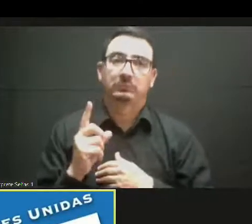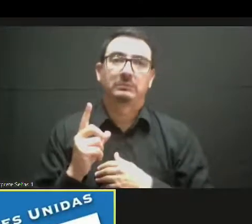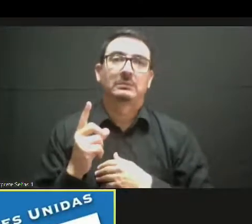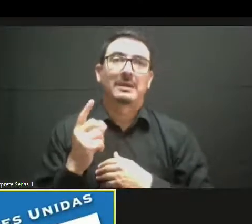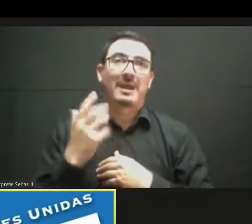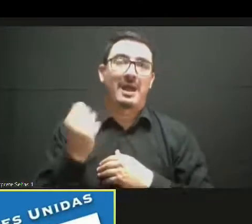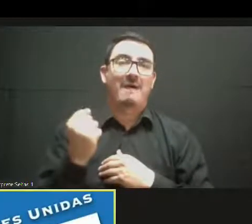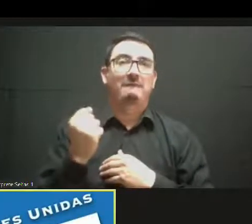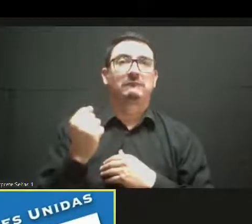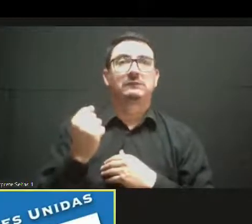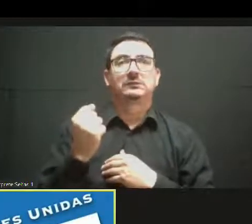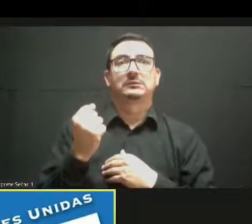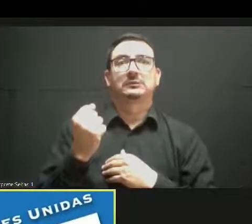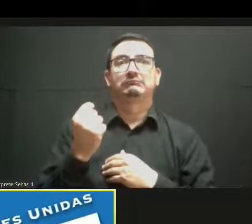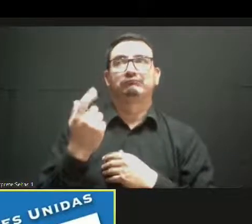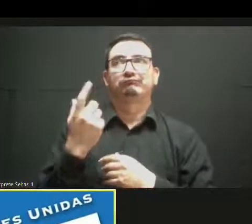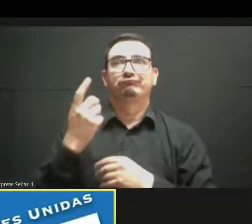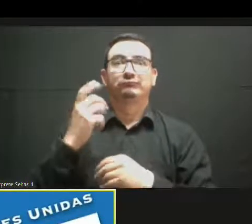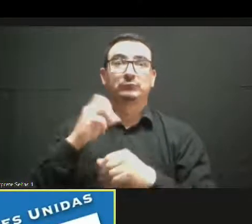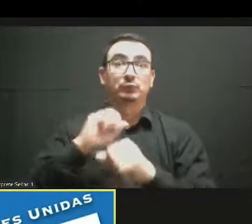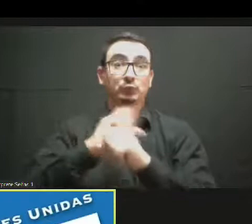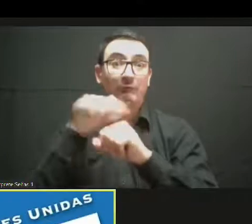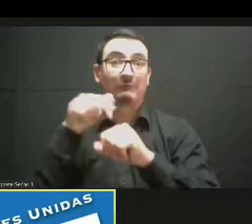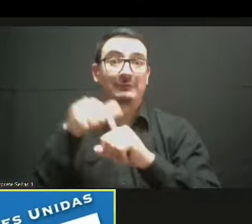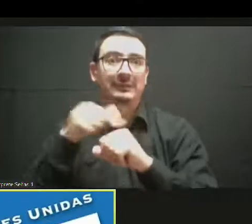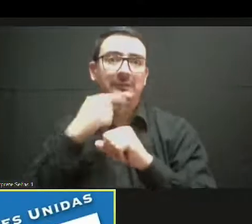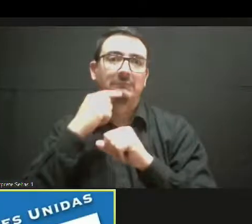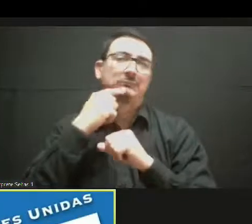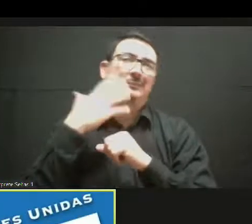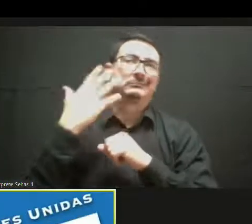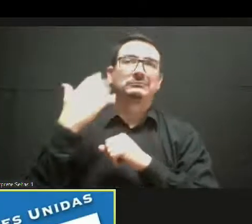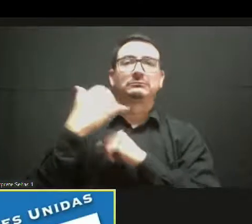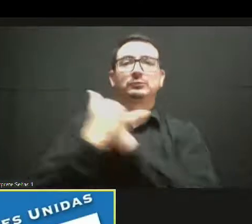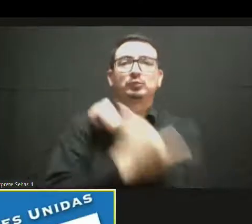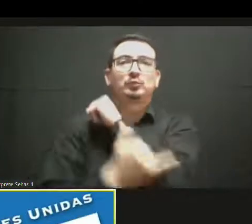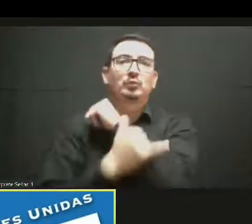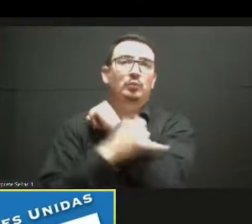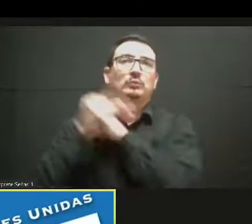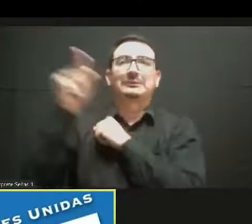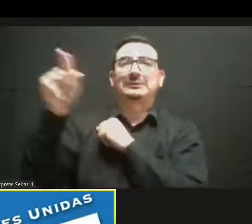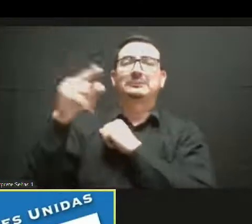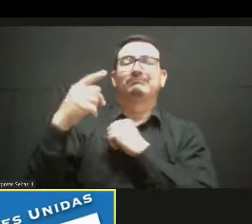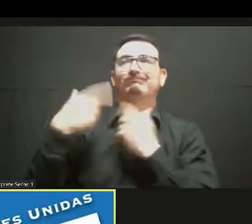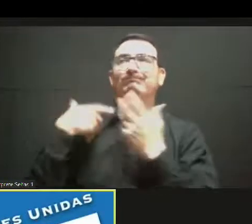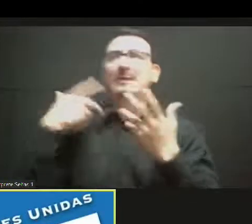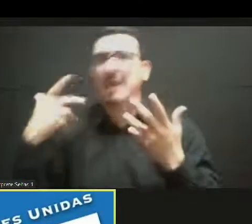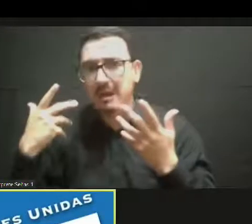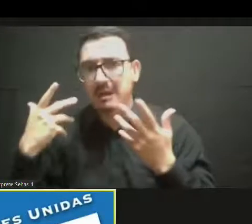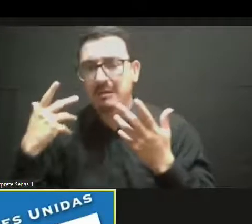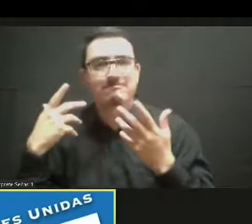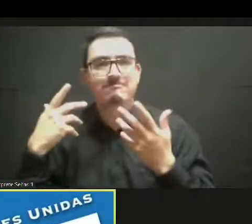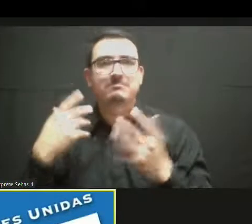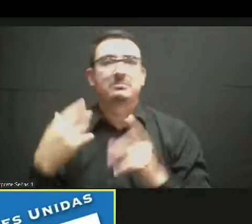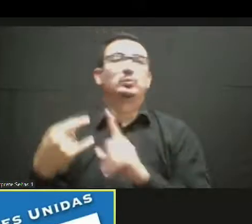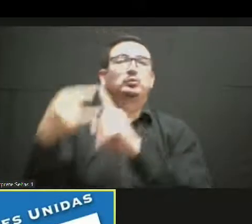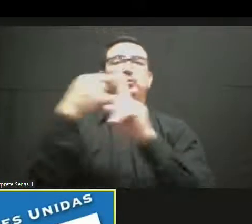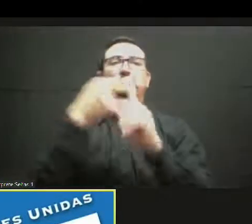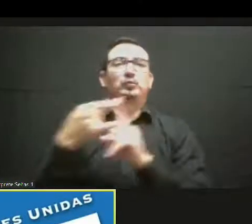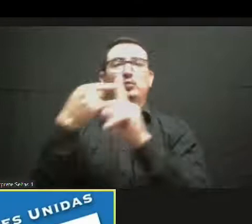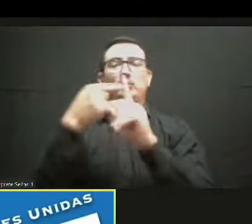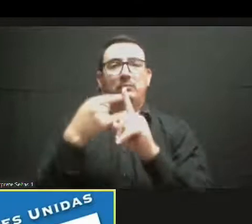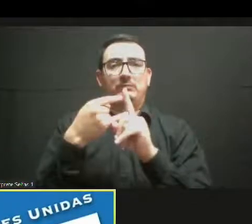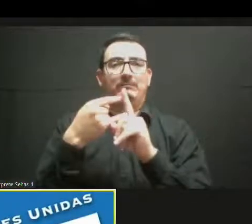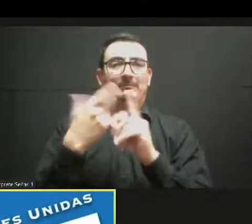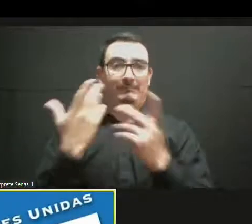can replace to some extent the importance of mode 4, labor mobility. But of course, that doesn't mean that